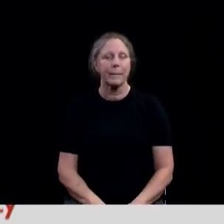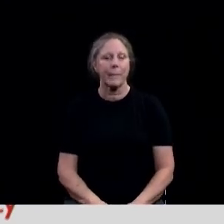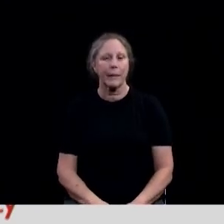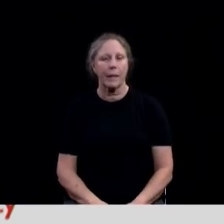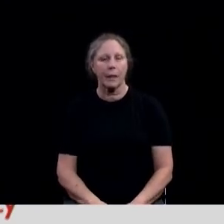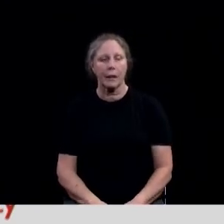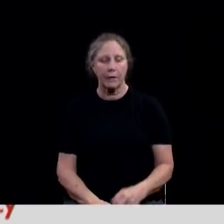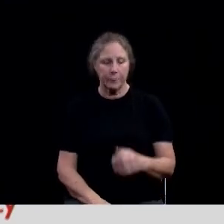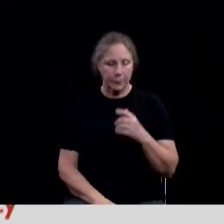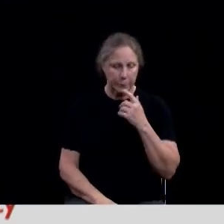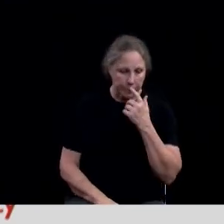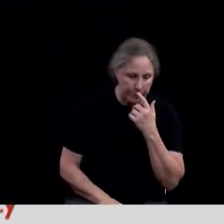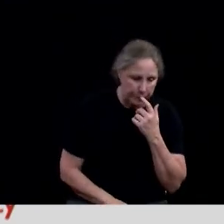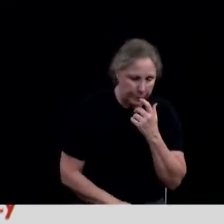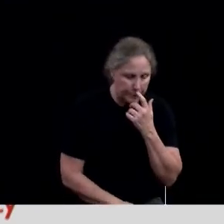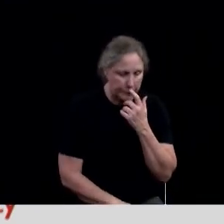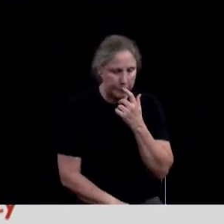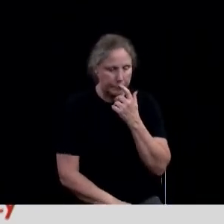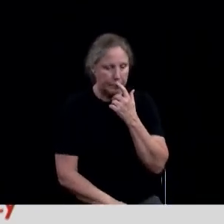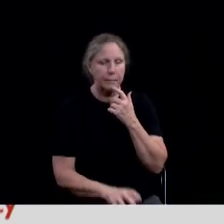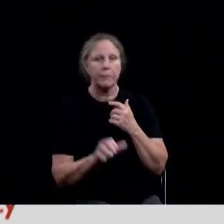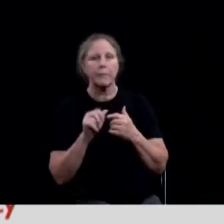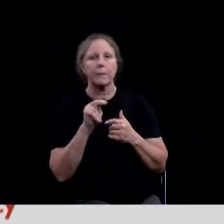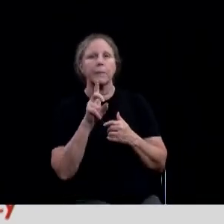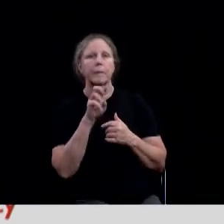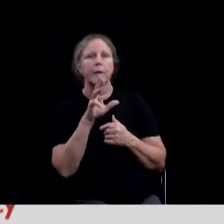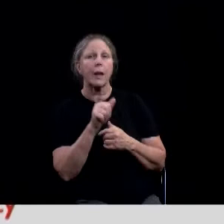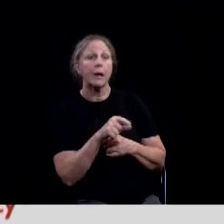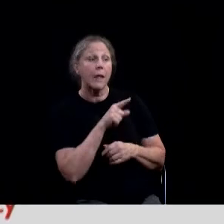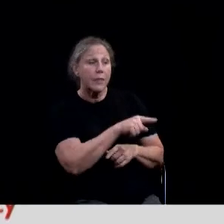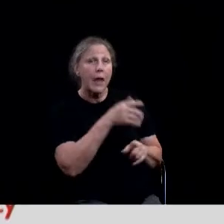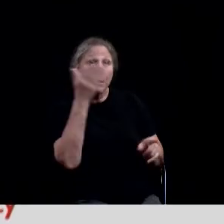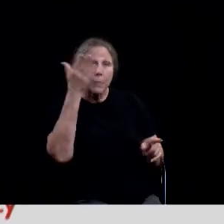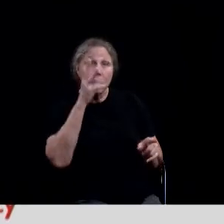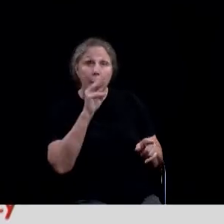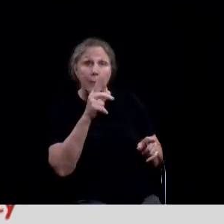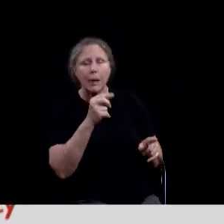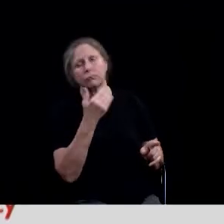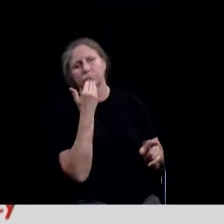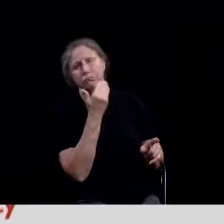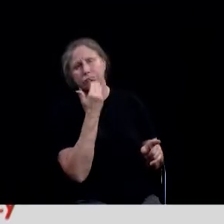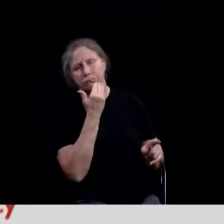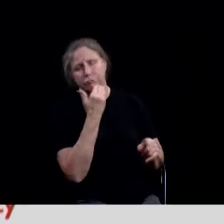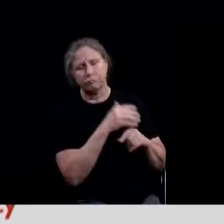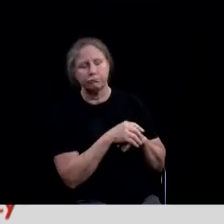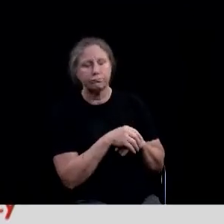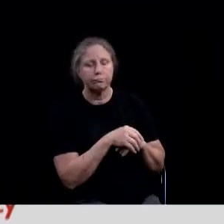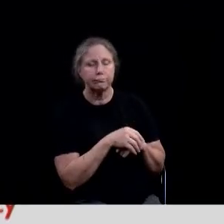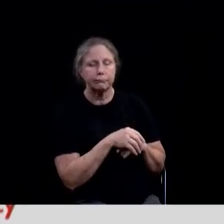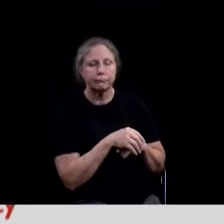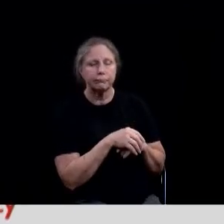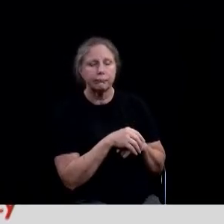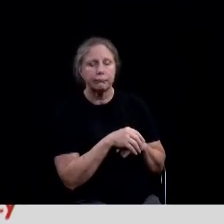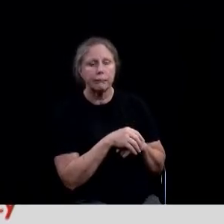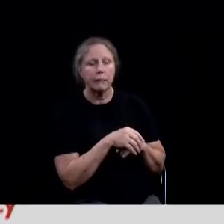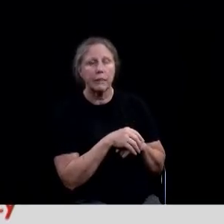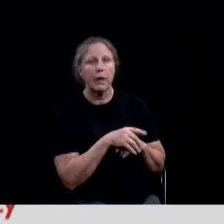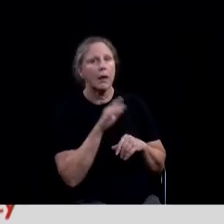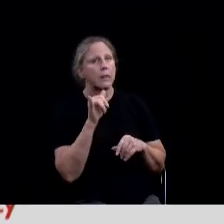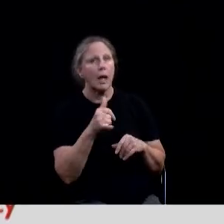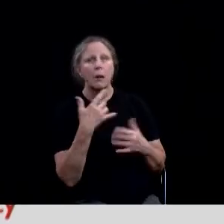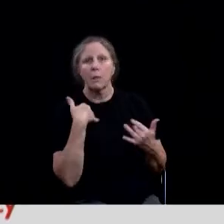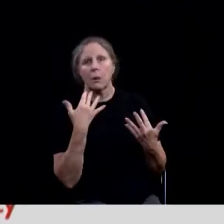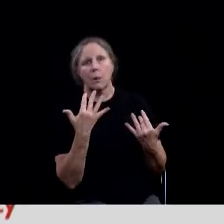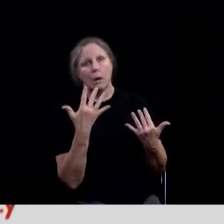Thanks, Megan, for the presentation. It's a long time coming. One of the things that